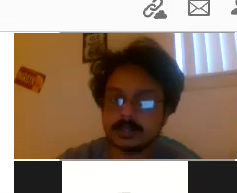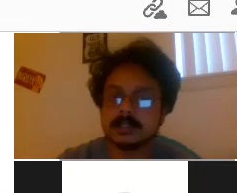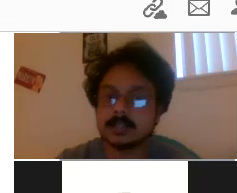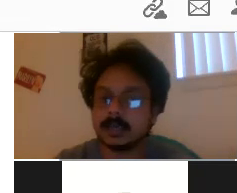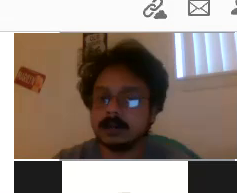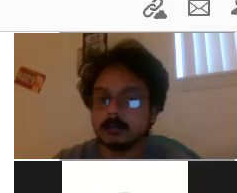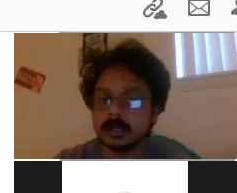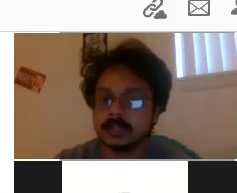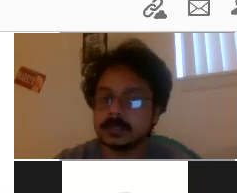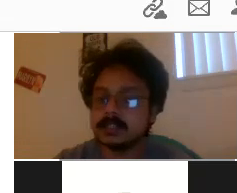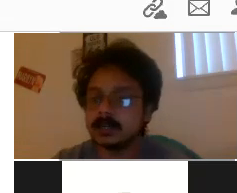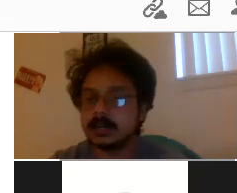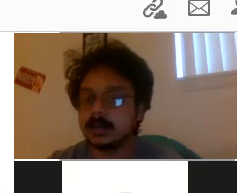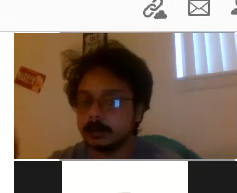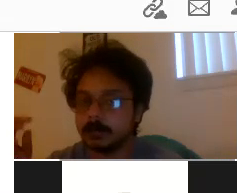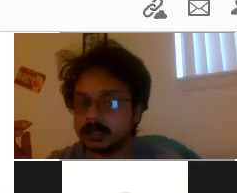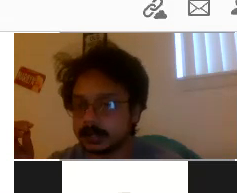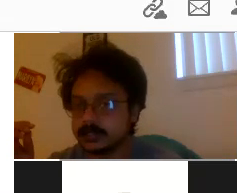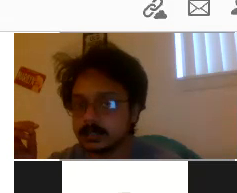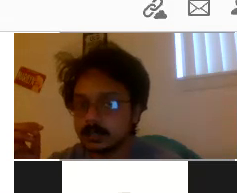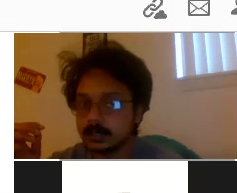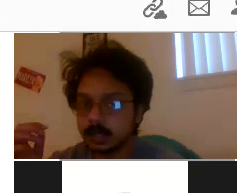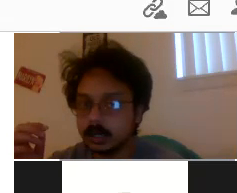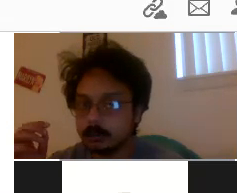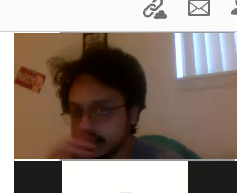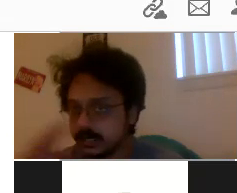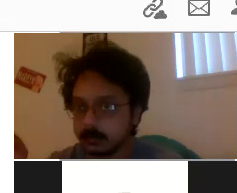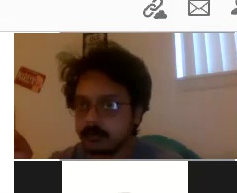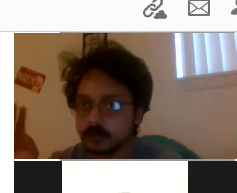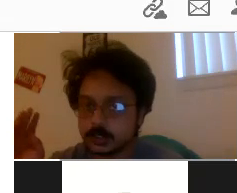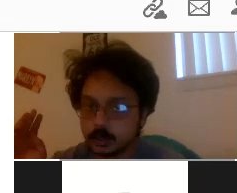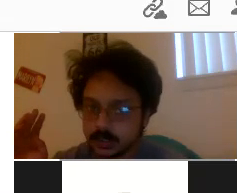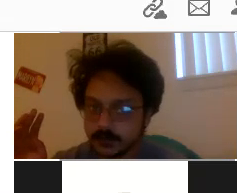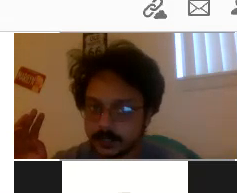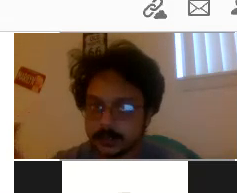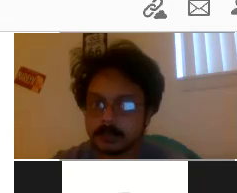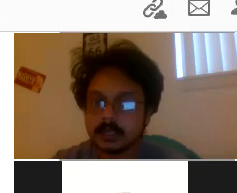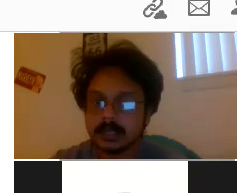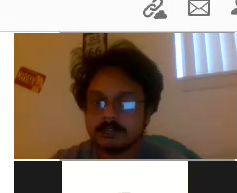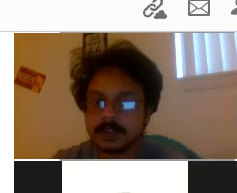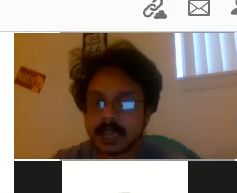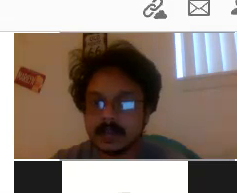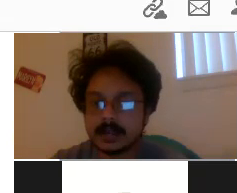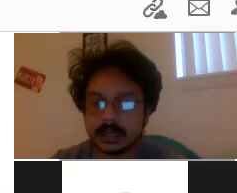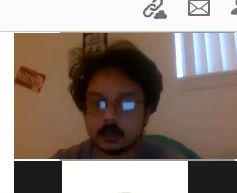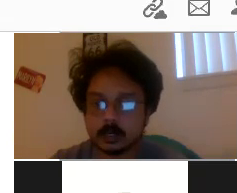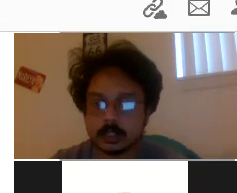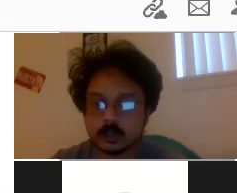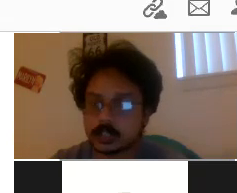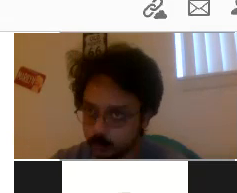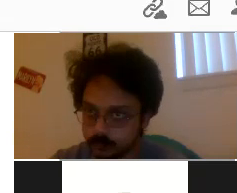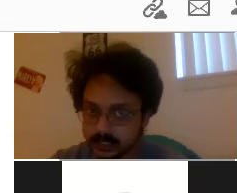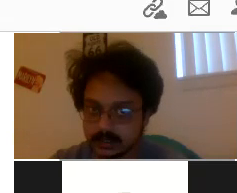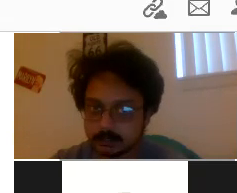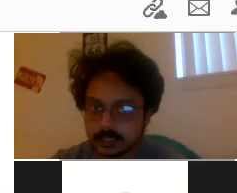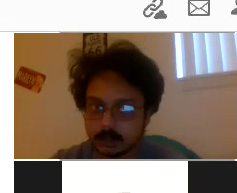know that since n is basically a number that is any number from 0 to infinity, if we had n equals